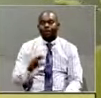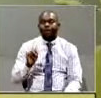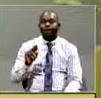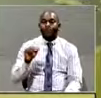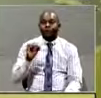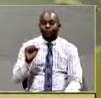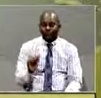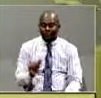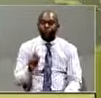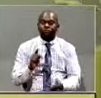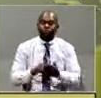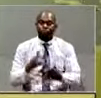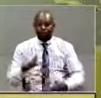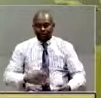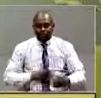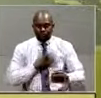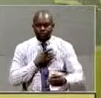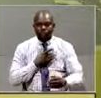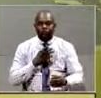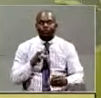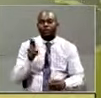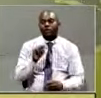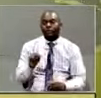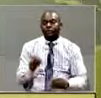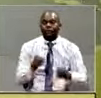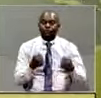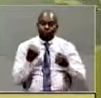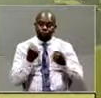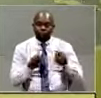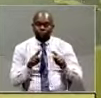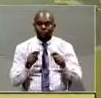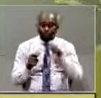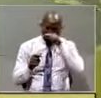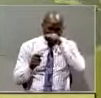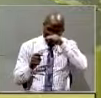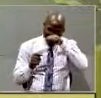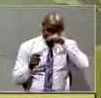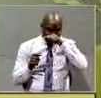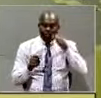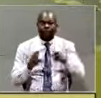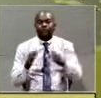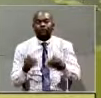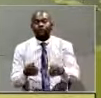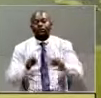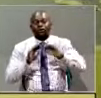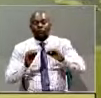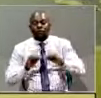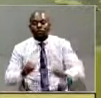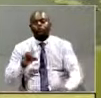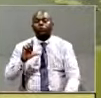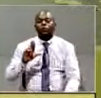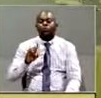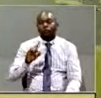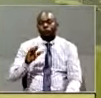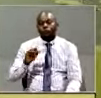Batantu, has paid a courtesy visit to the national boxing team, the Bombers. The team is training at Luzira Prison